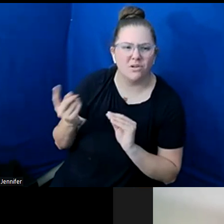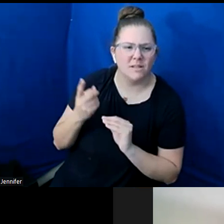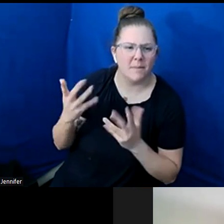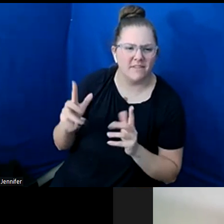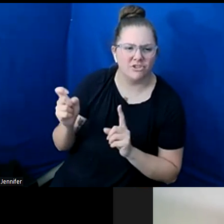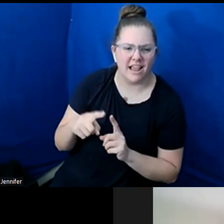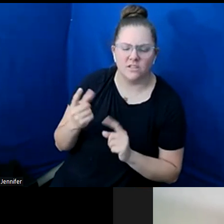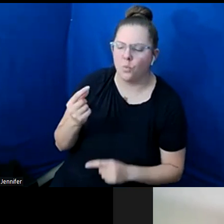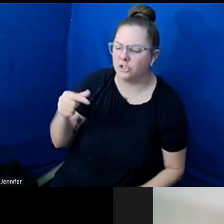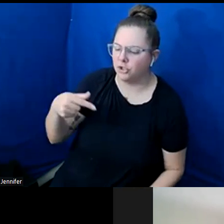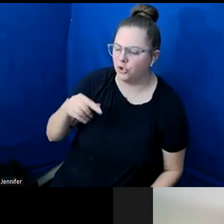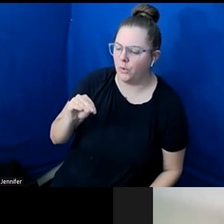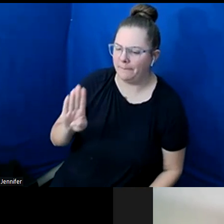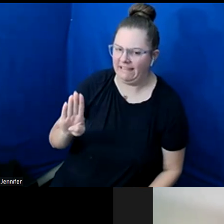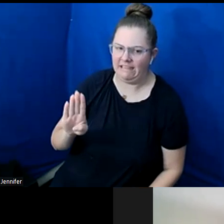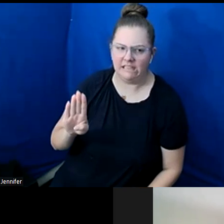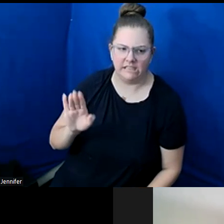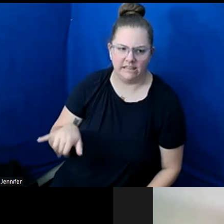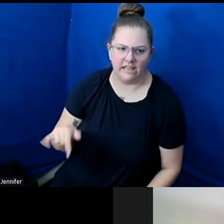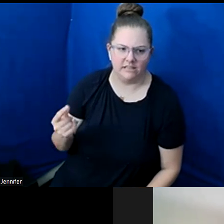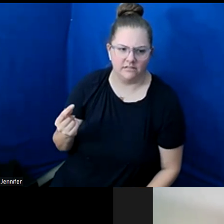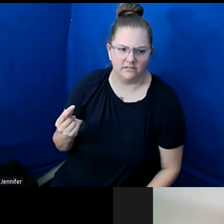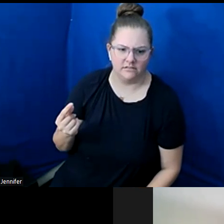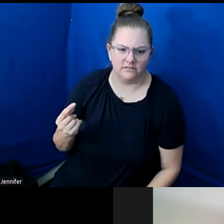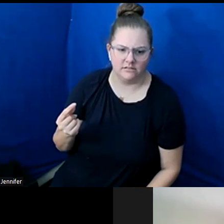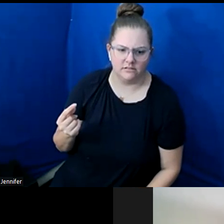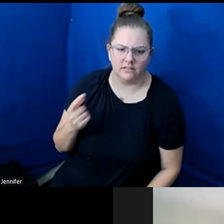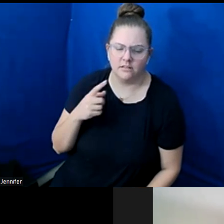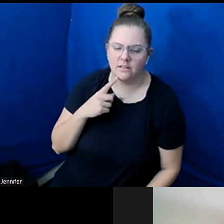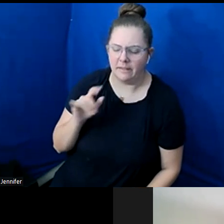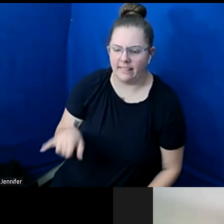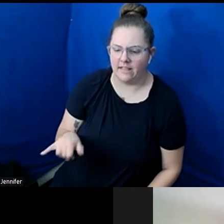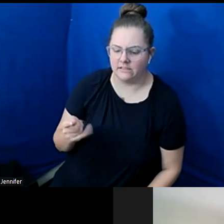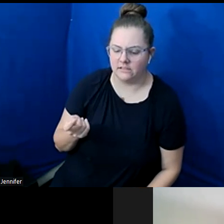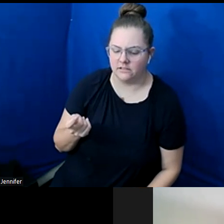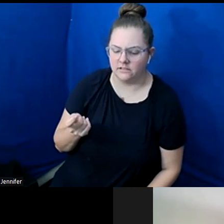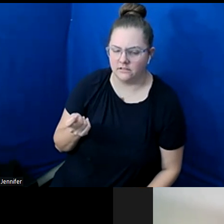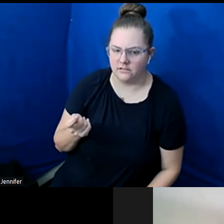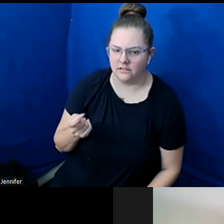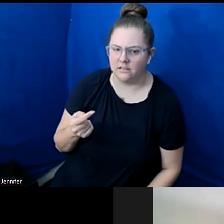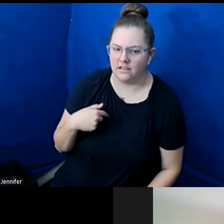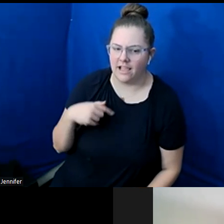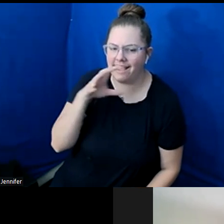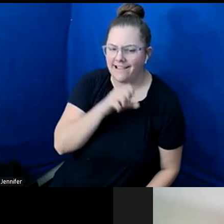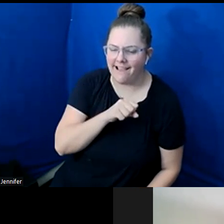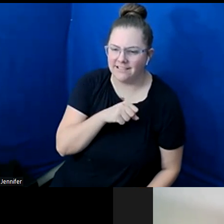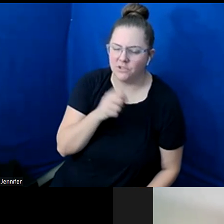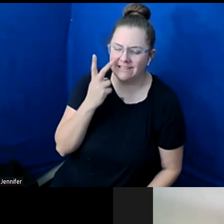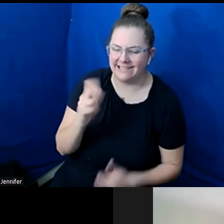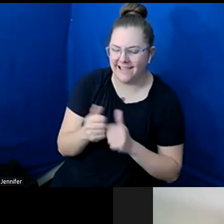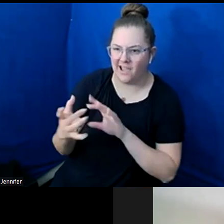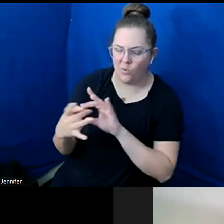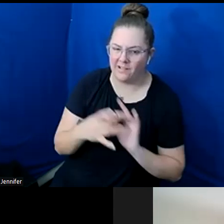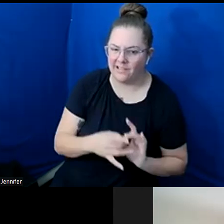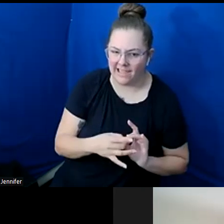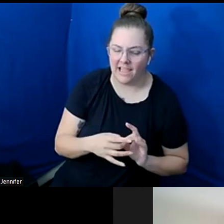is QMB, which is a little I guess I could see how that relates. And they